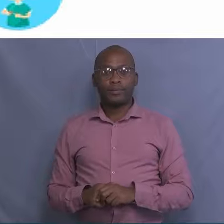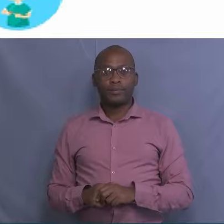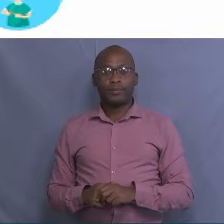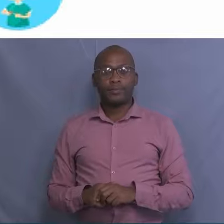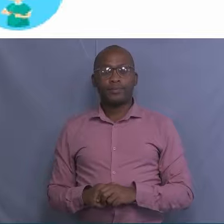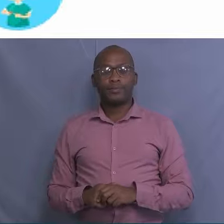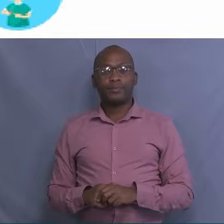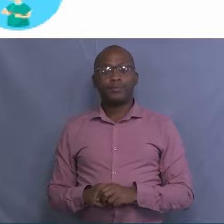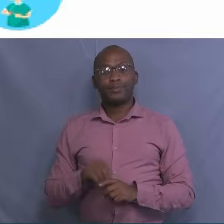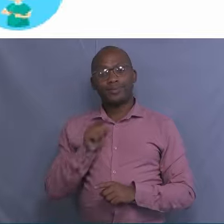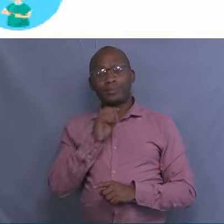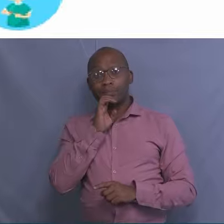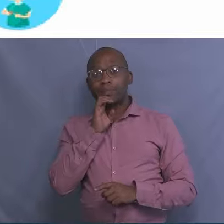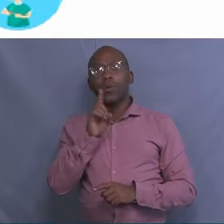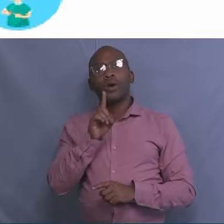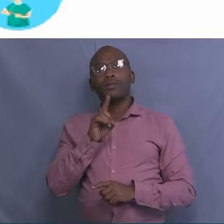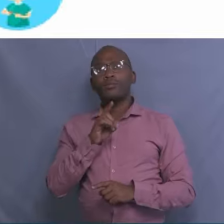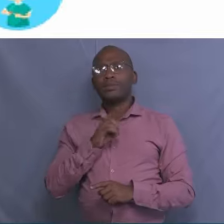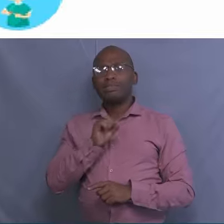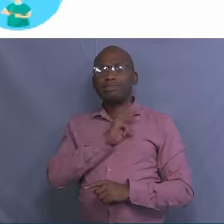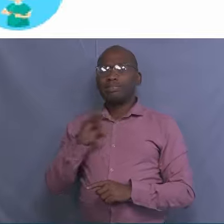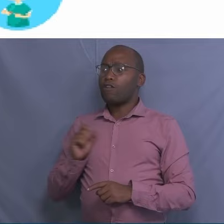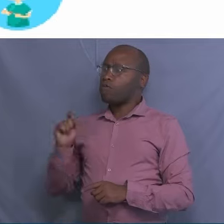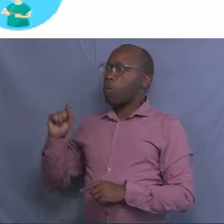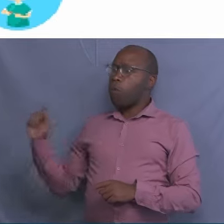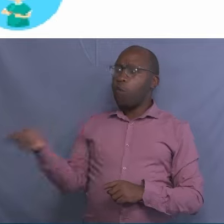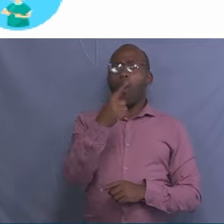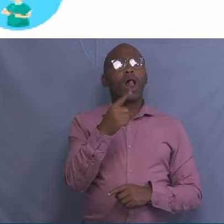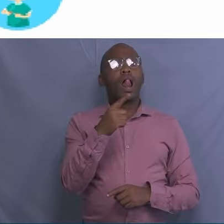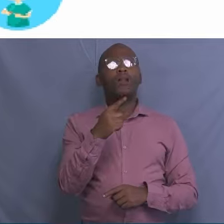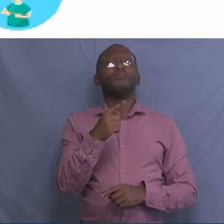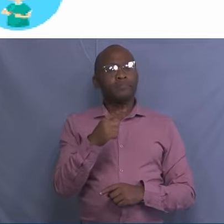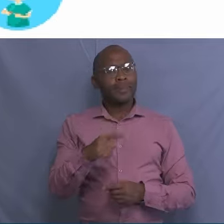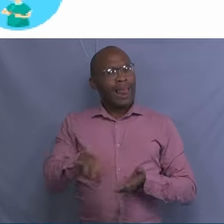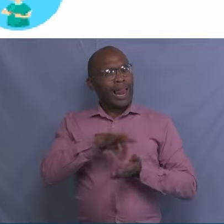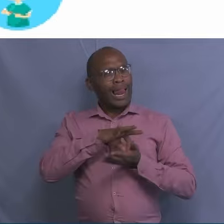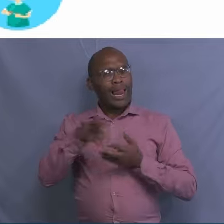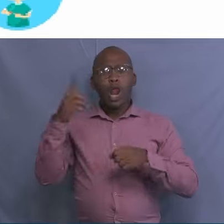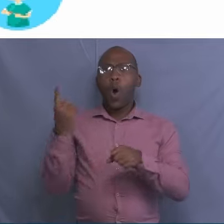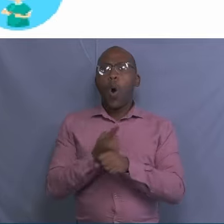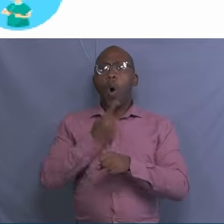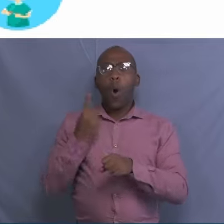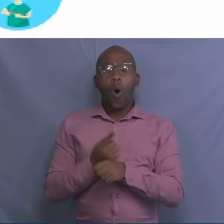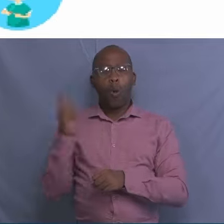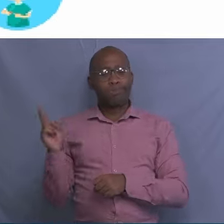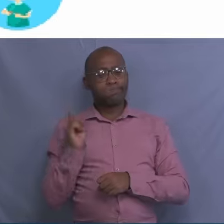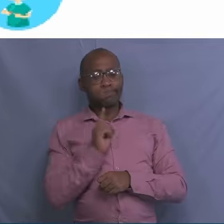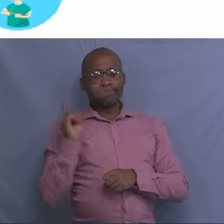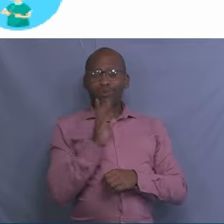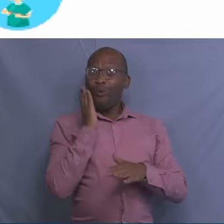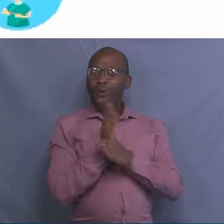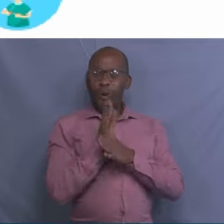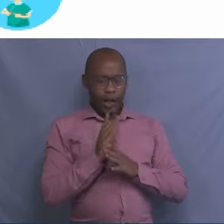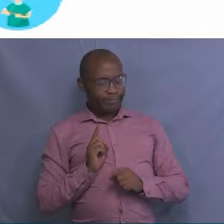All staff members need to be clean and presentable at all times, especially those who have direct contact with consumers